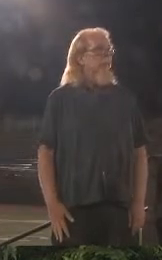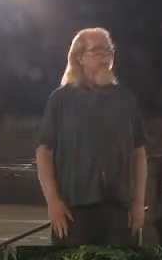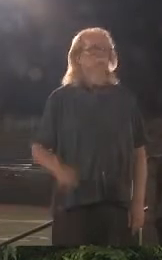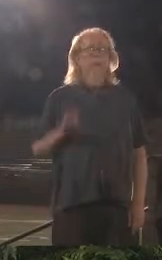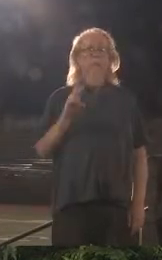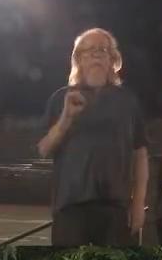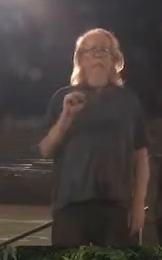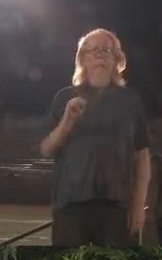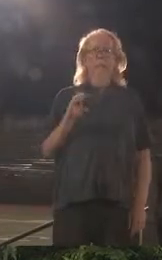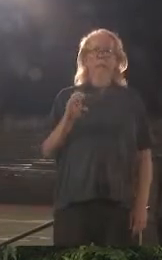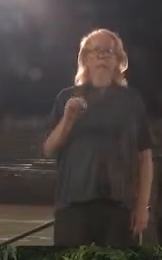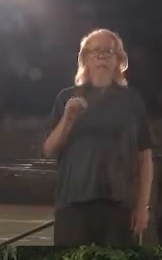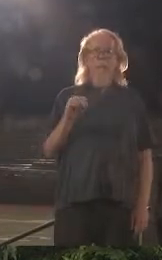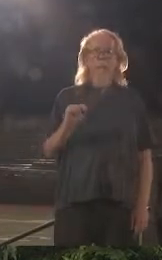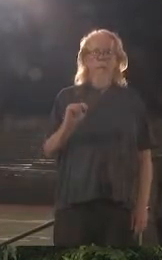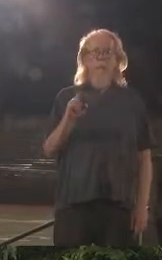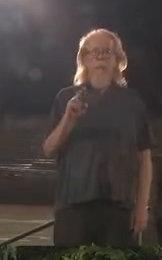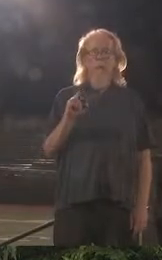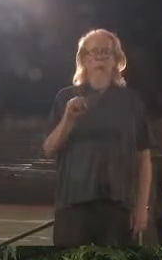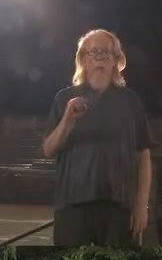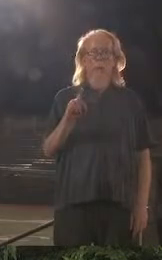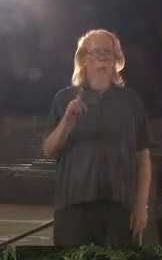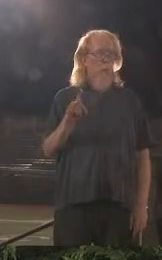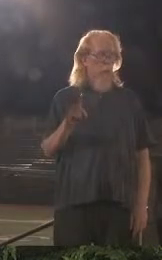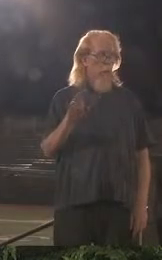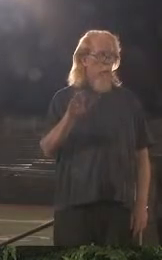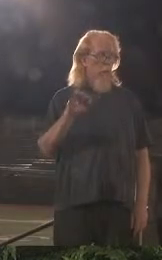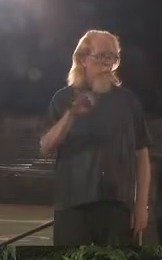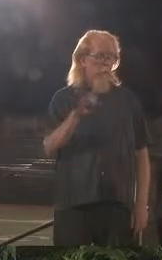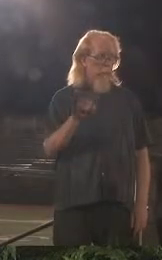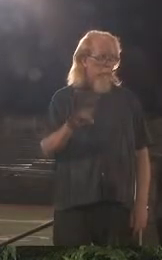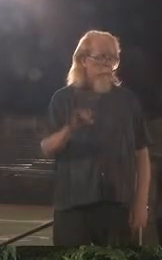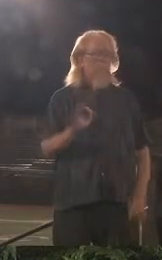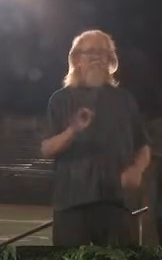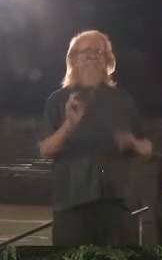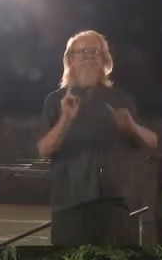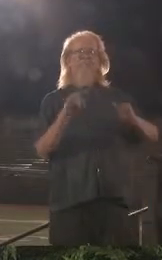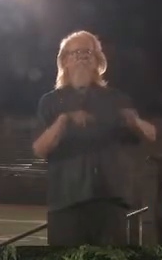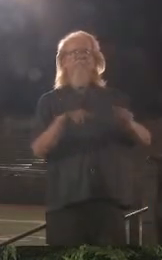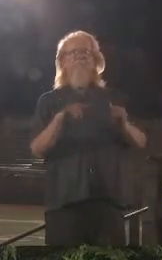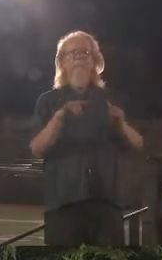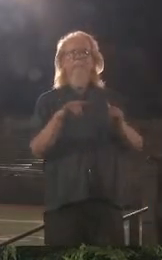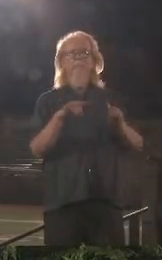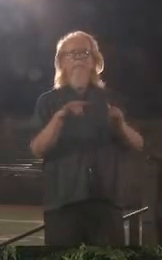Vincent Michael Rodriguez will be attending St. Philip's College.